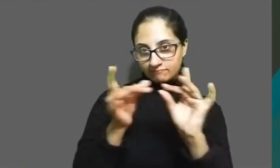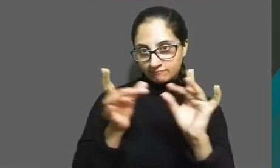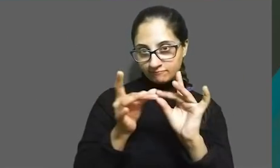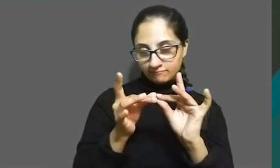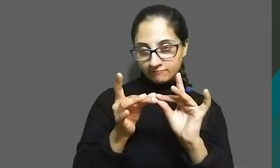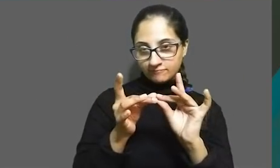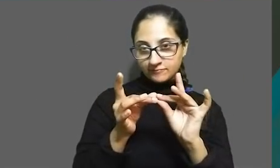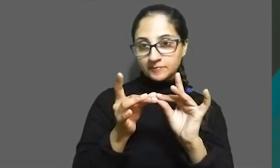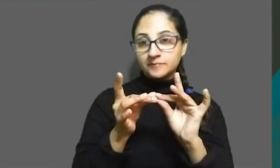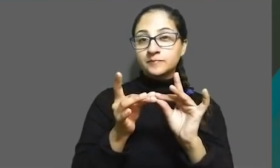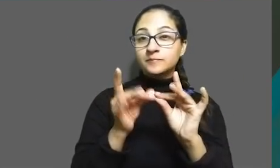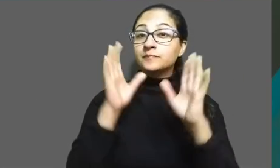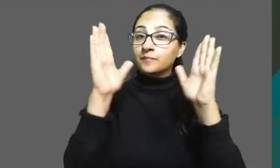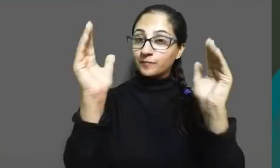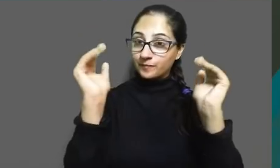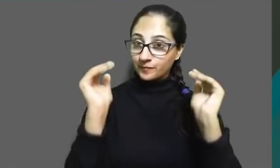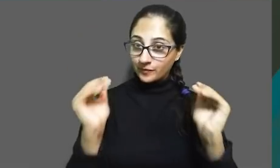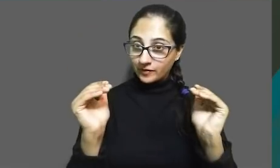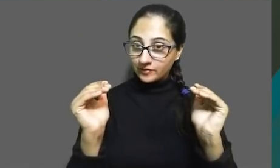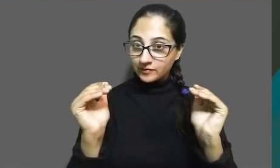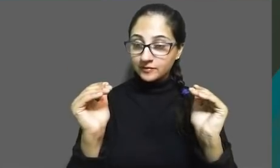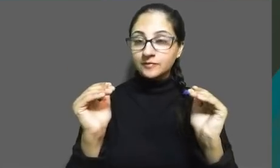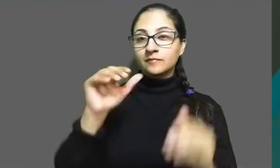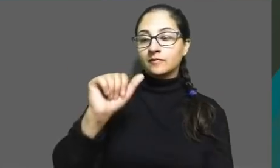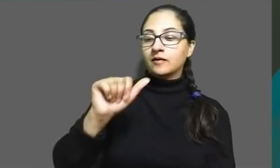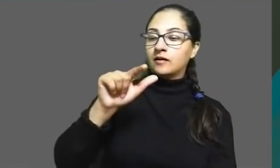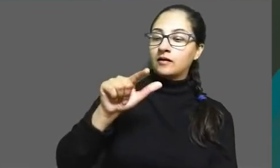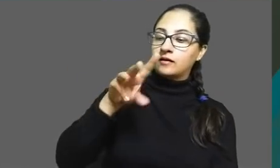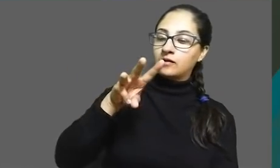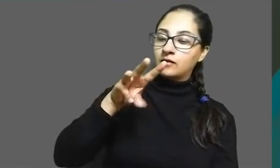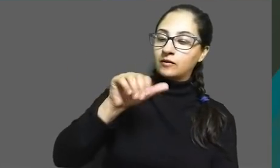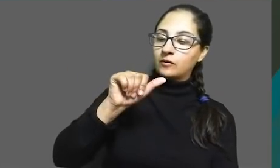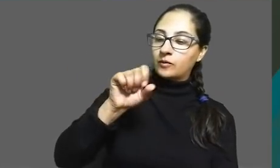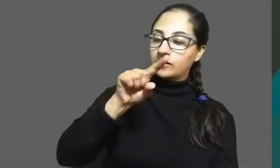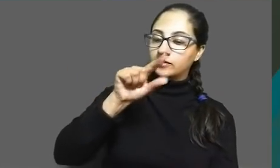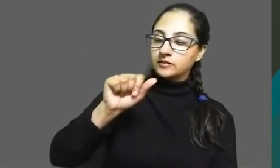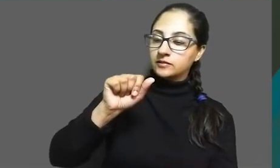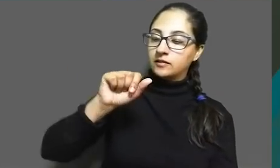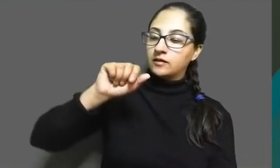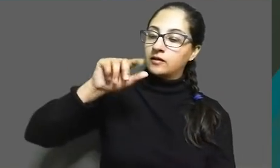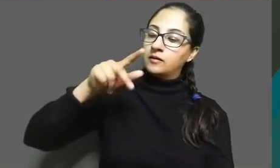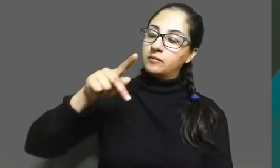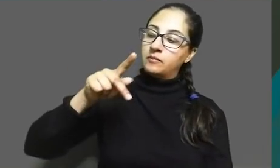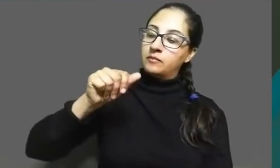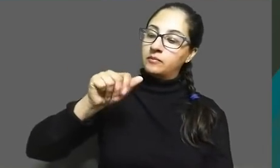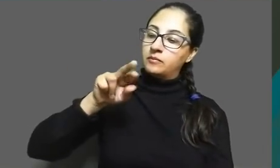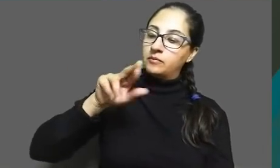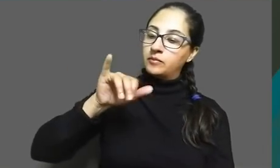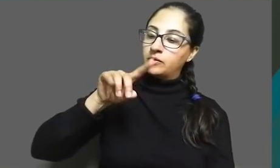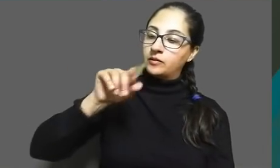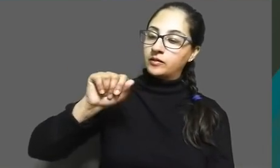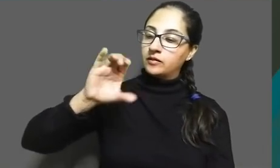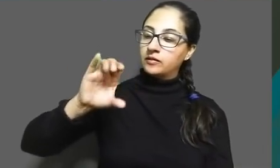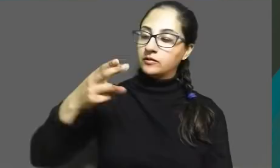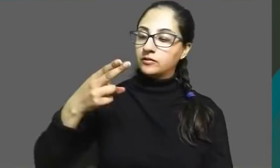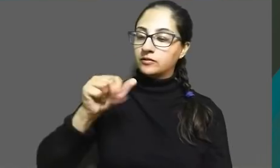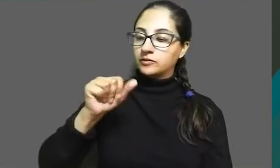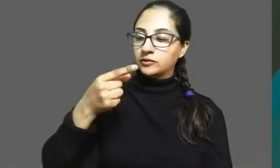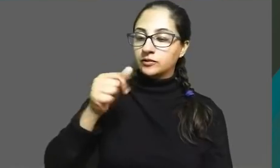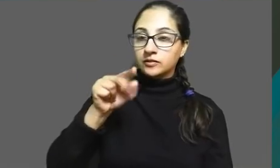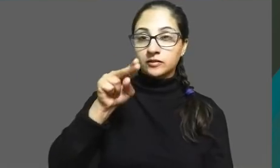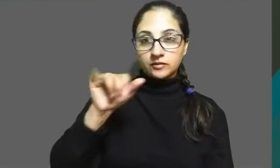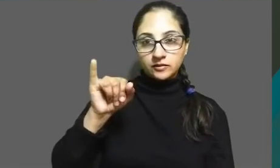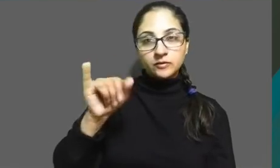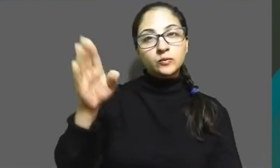provide reflections on understanding grief and finding hope in the context of our faith. I will engage